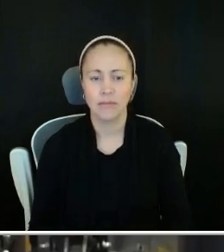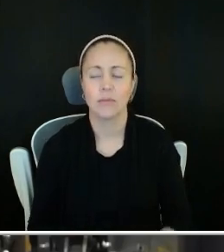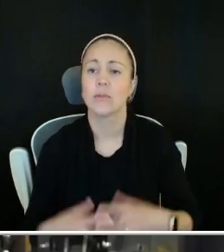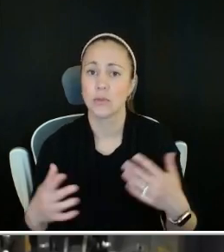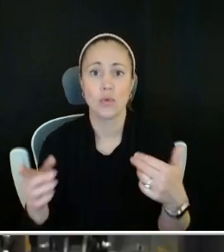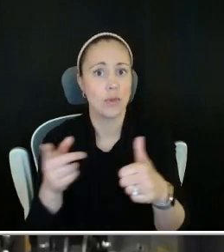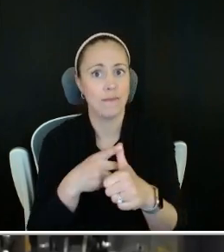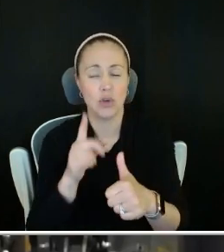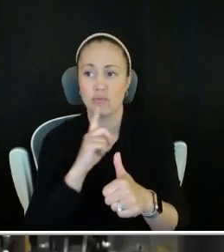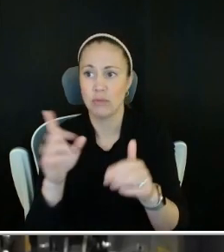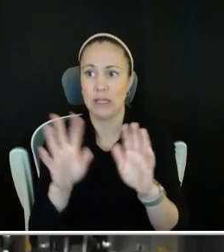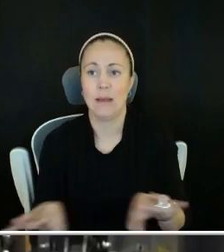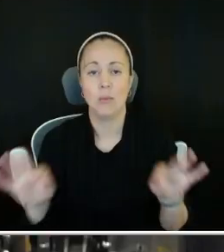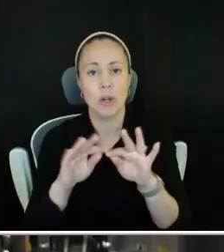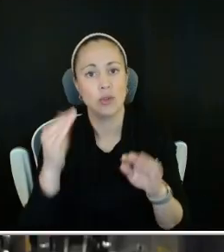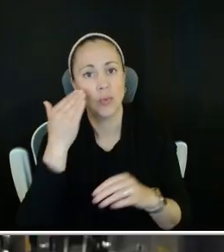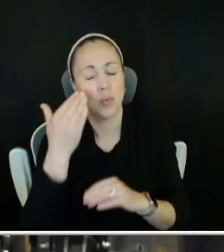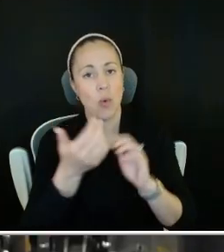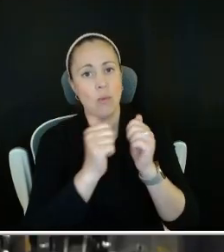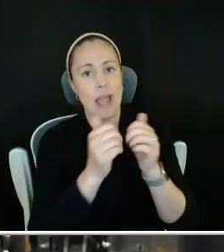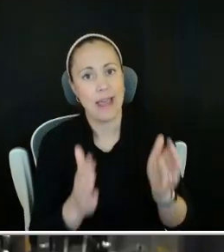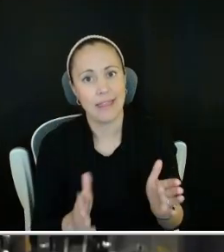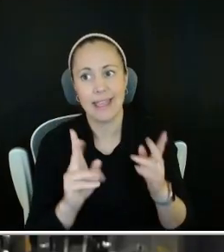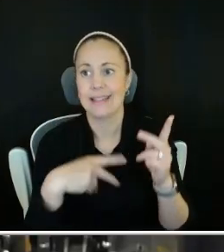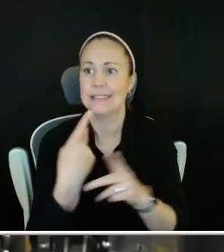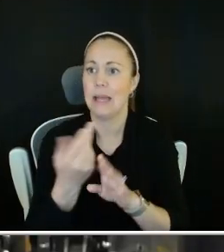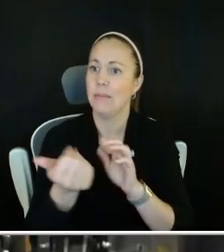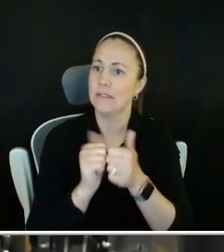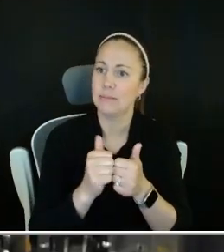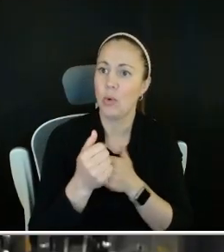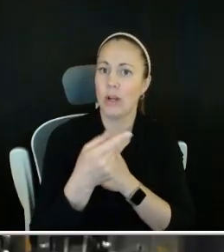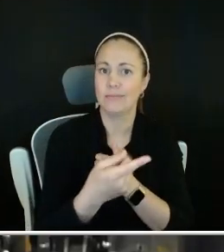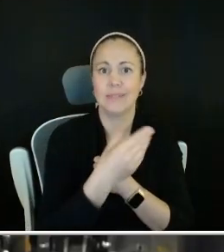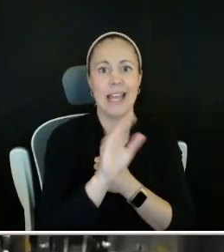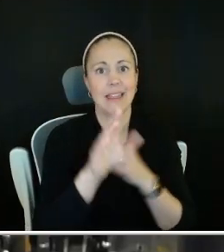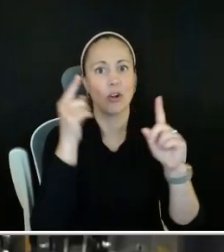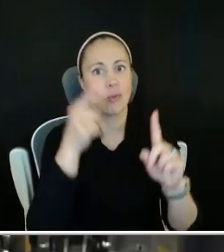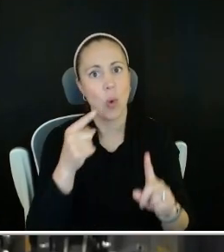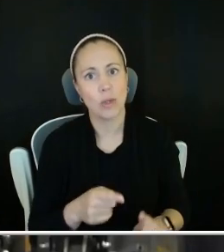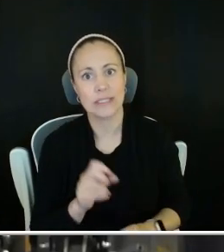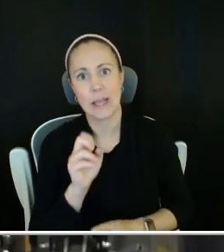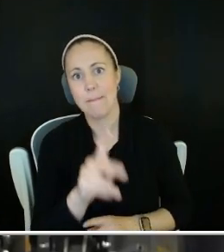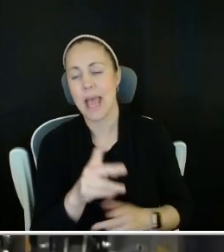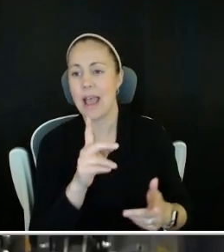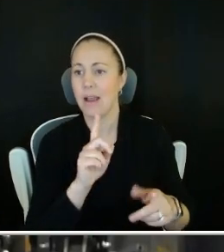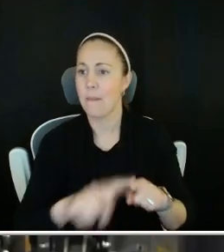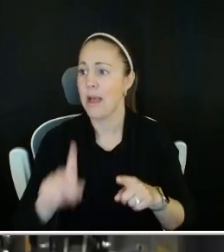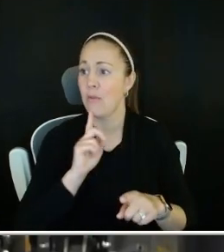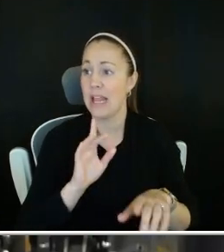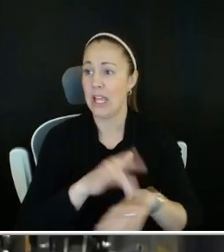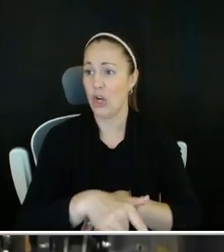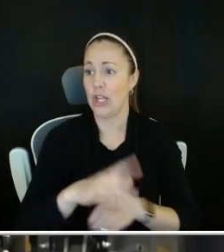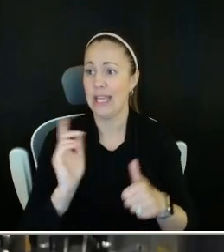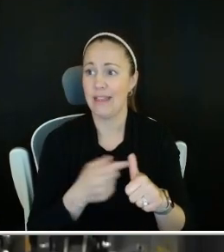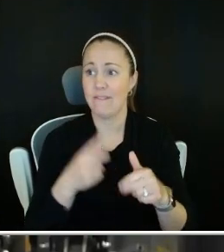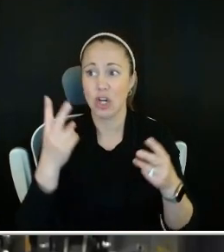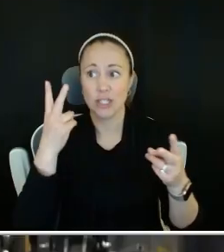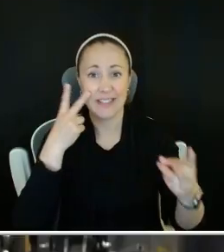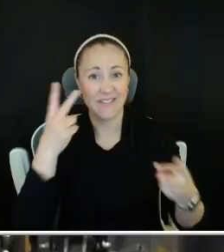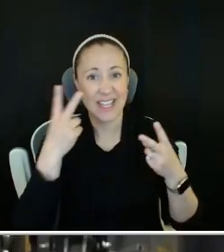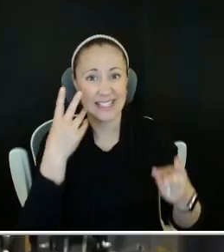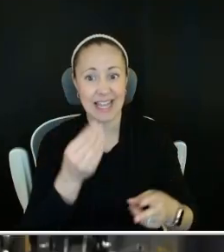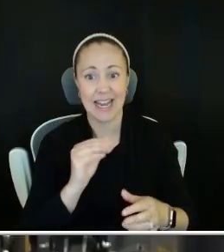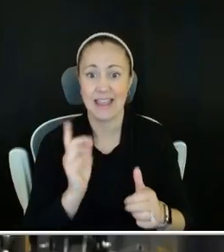sport they play and what their goals are to get back to. But early on, the first visit and even the first several weeks of sessions, it's all